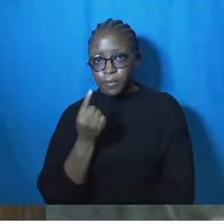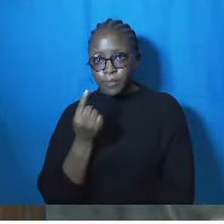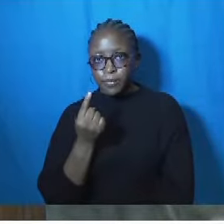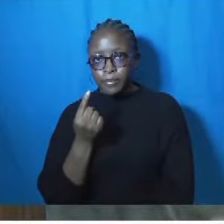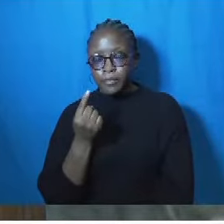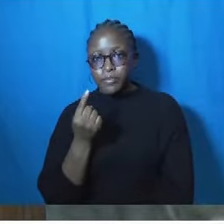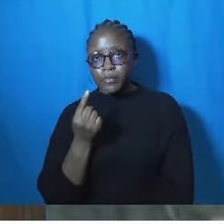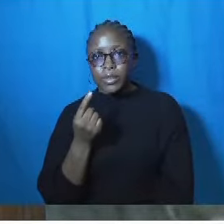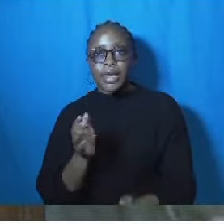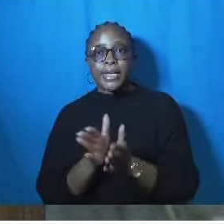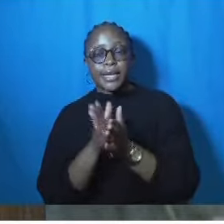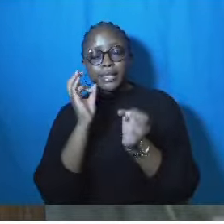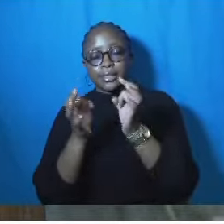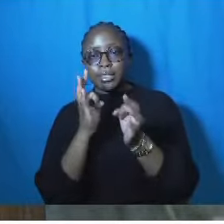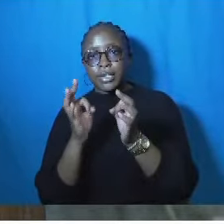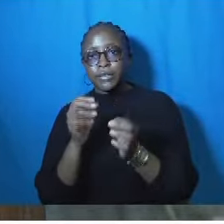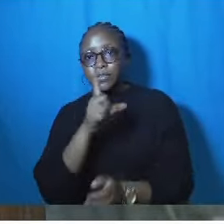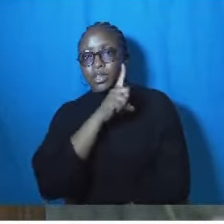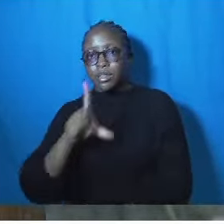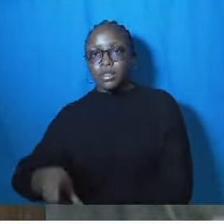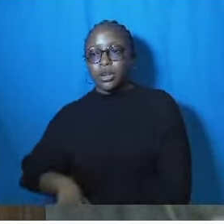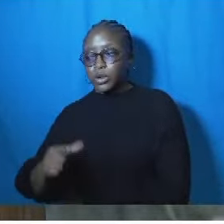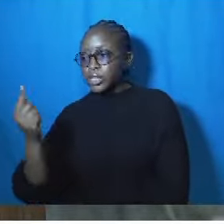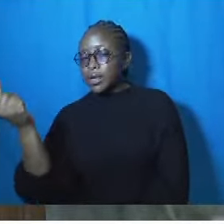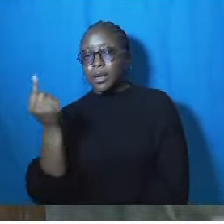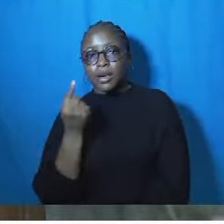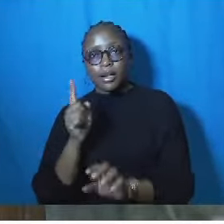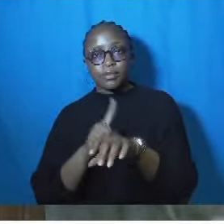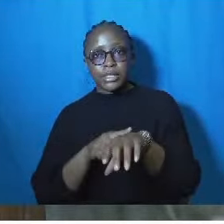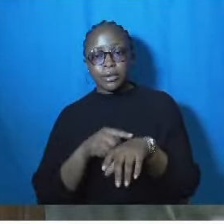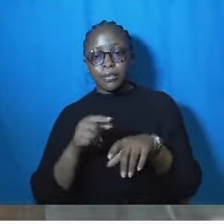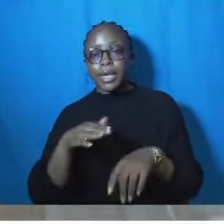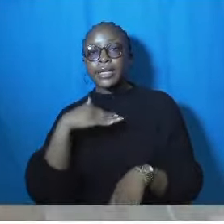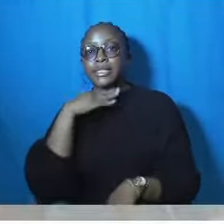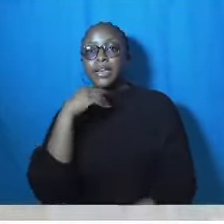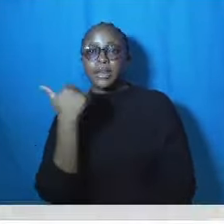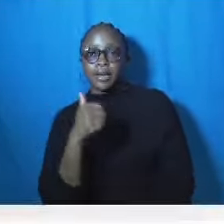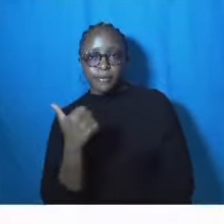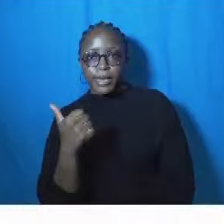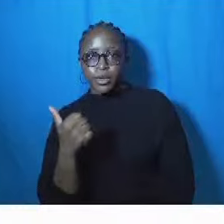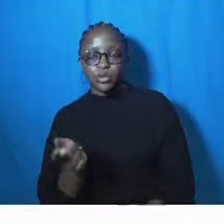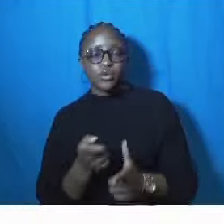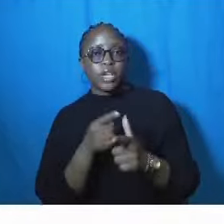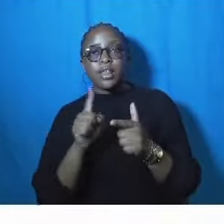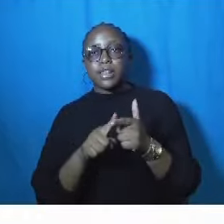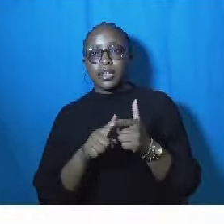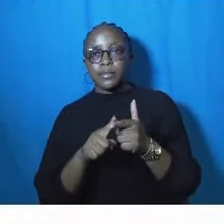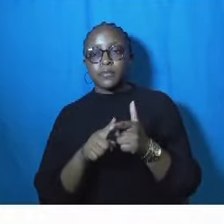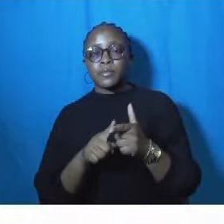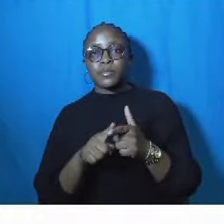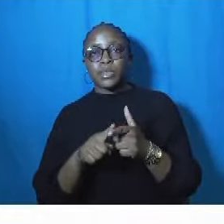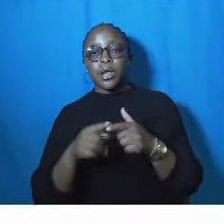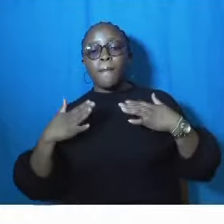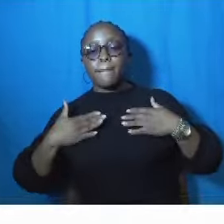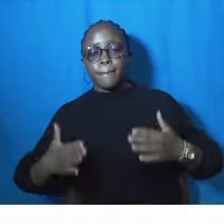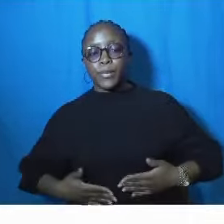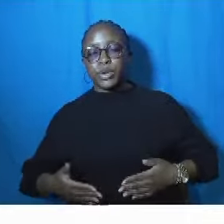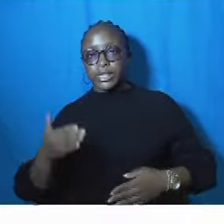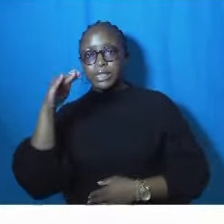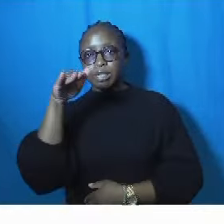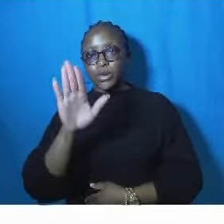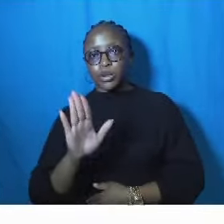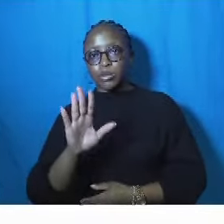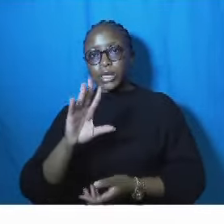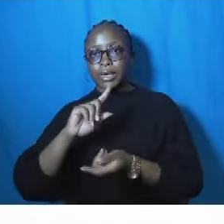transformed. But for those who sleep, they will be raised and put on immortality. And together with